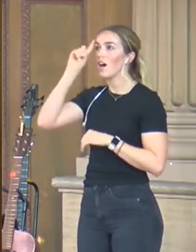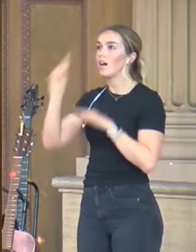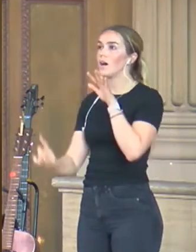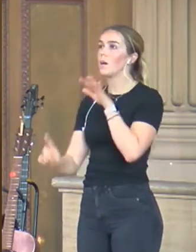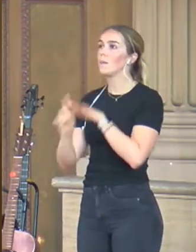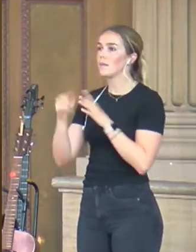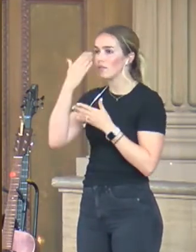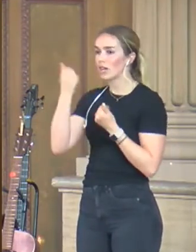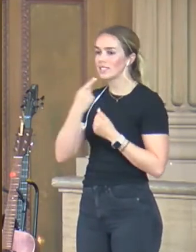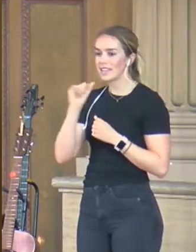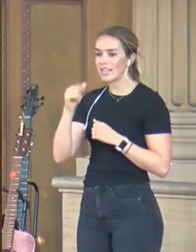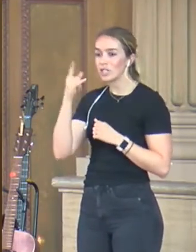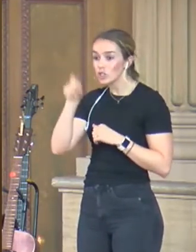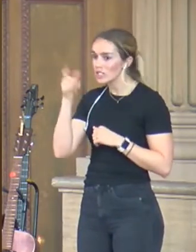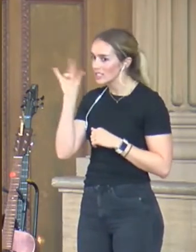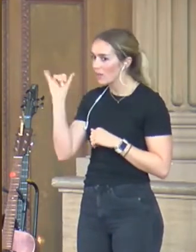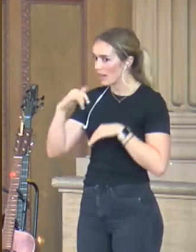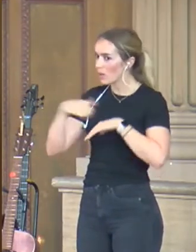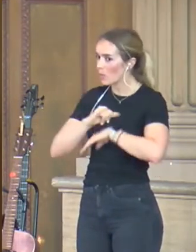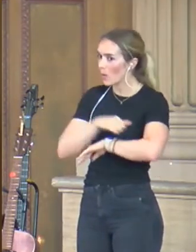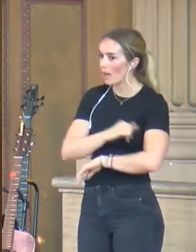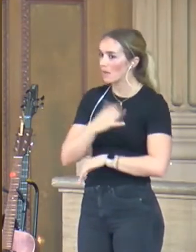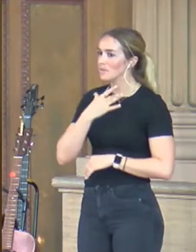I forgot to tell them this is a song for the whales.